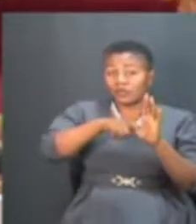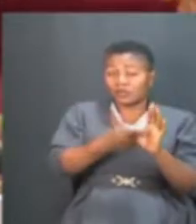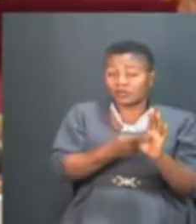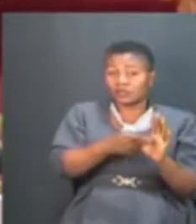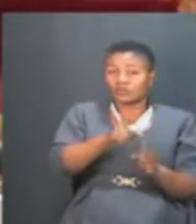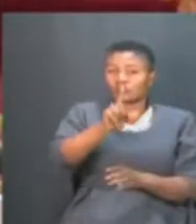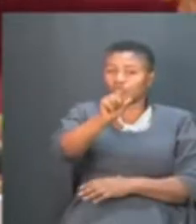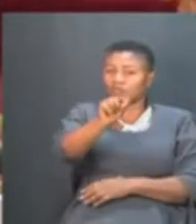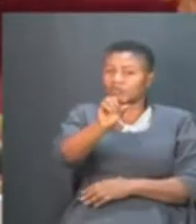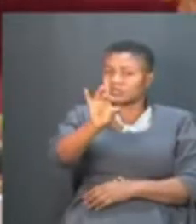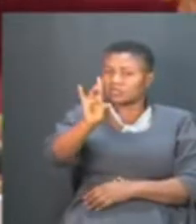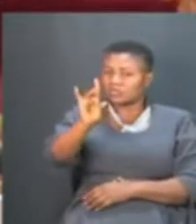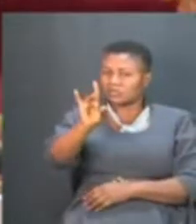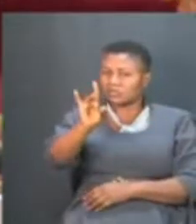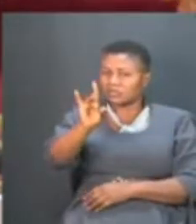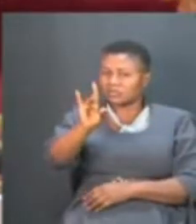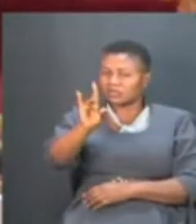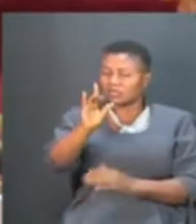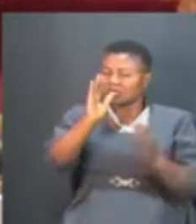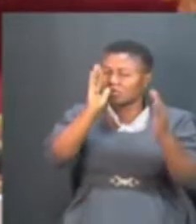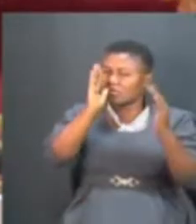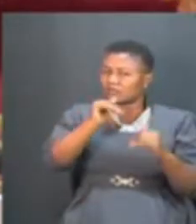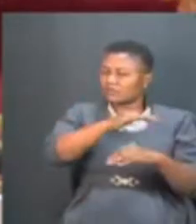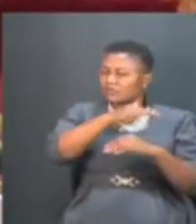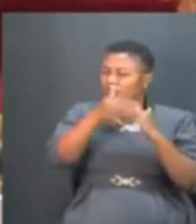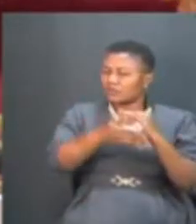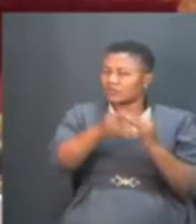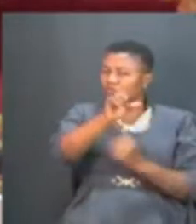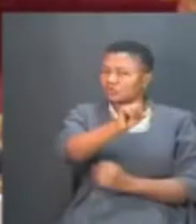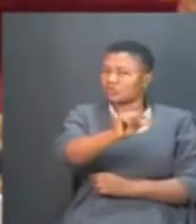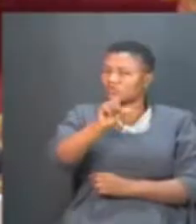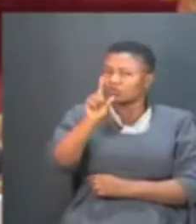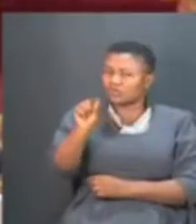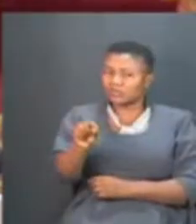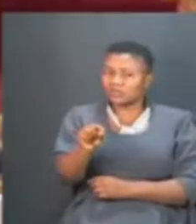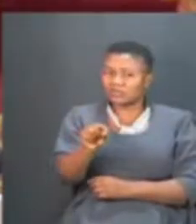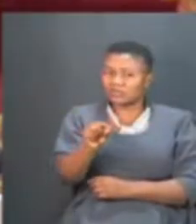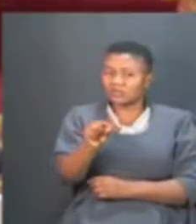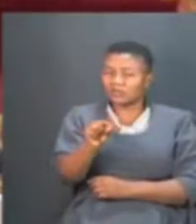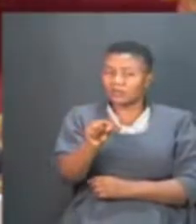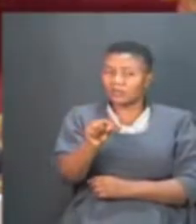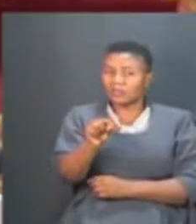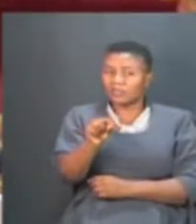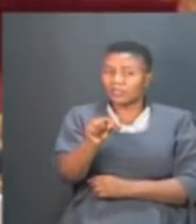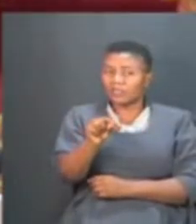2018 for completion in 2020. Mr. Speaker,